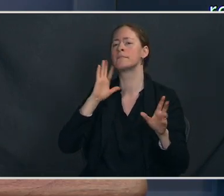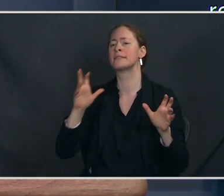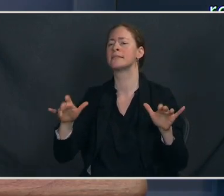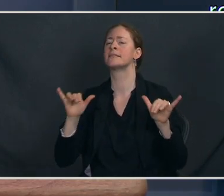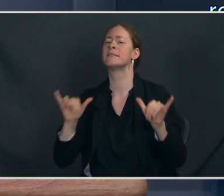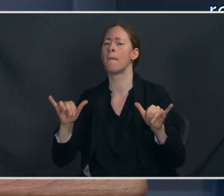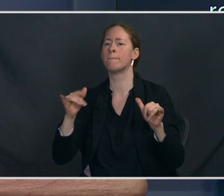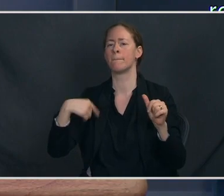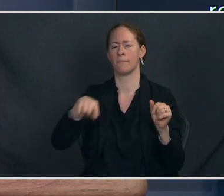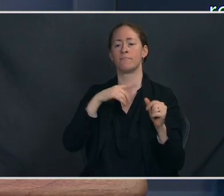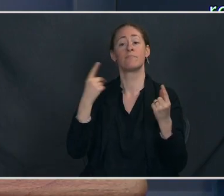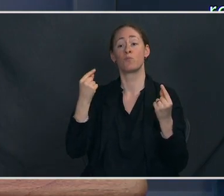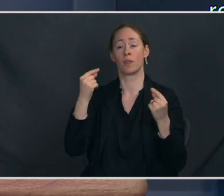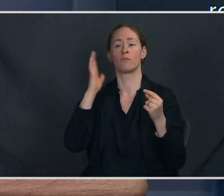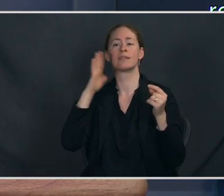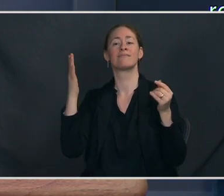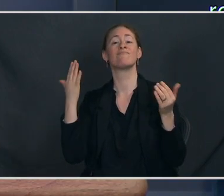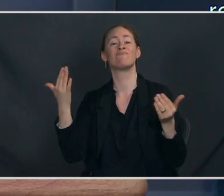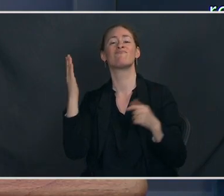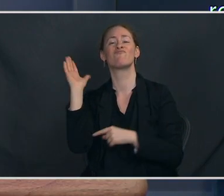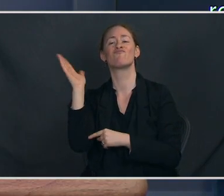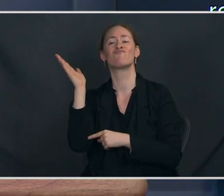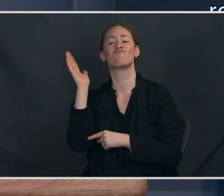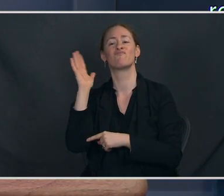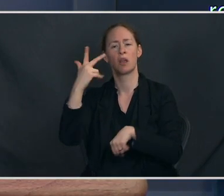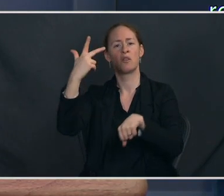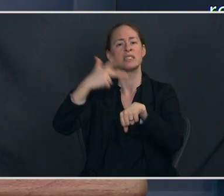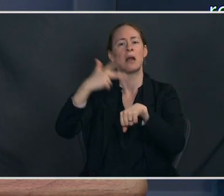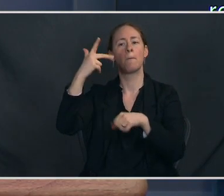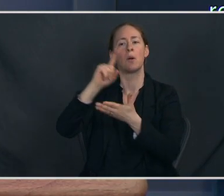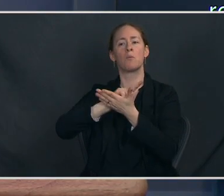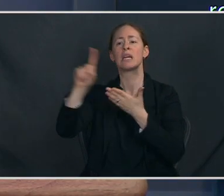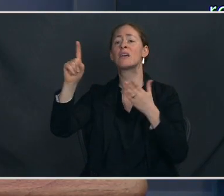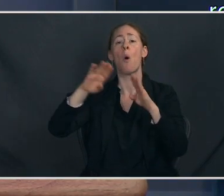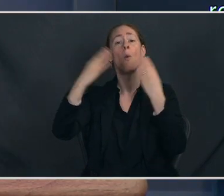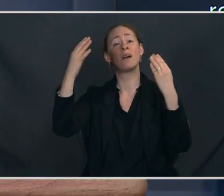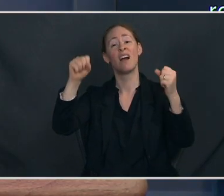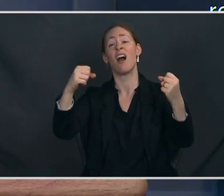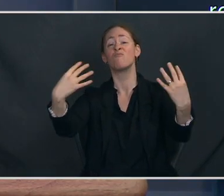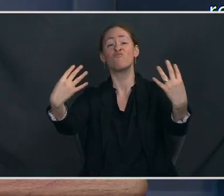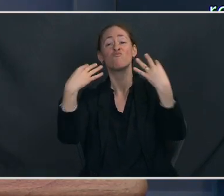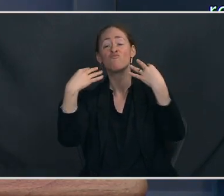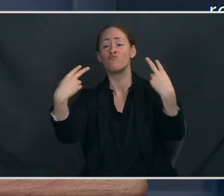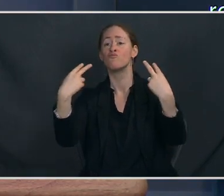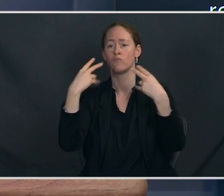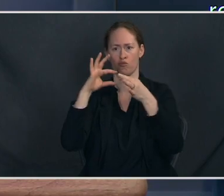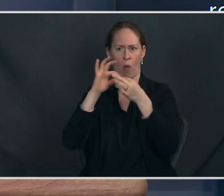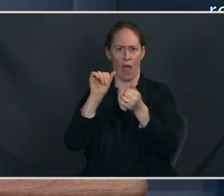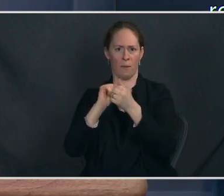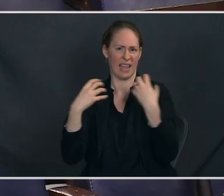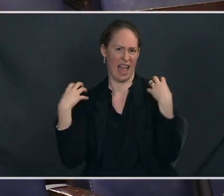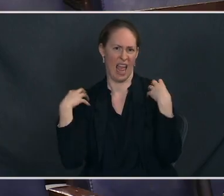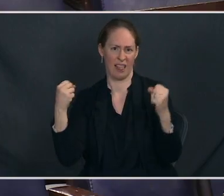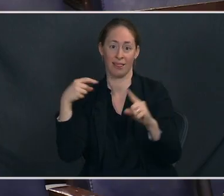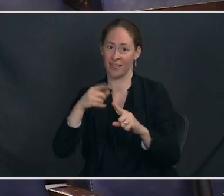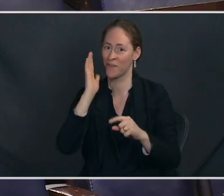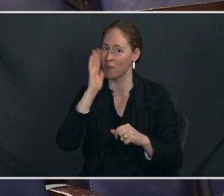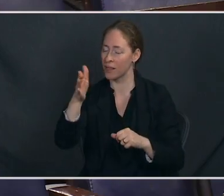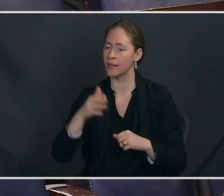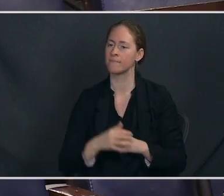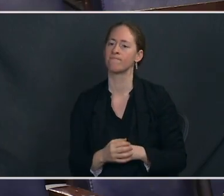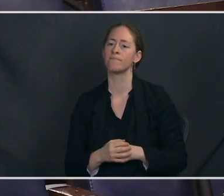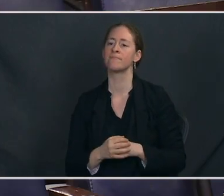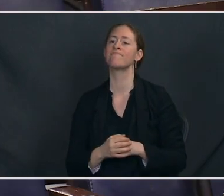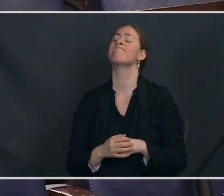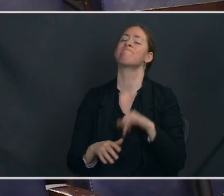approximately three times a week that you can all tune in and learn more from our health experts on our plans. And on another matter, on impeachment, the president yesterday